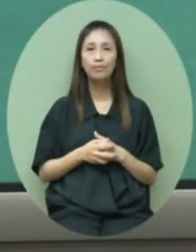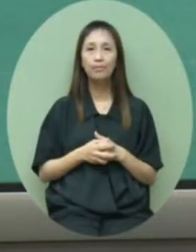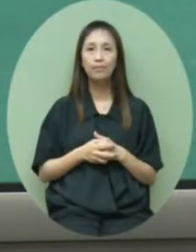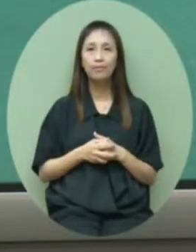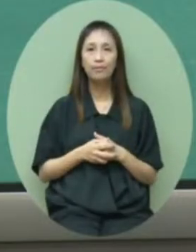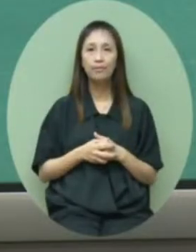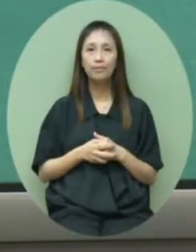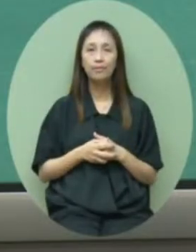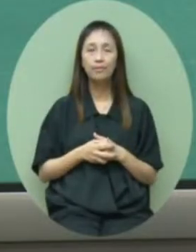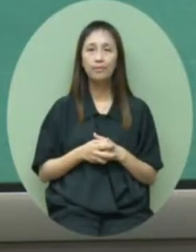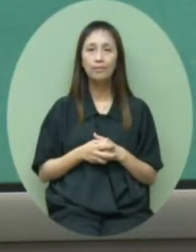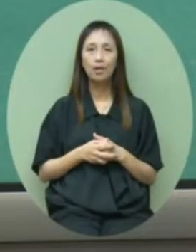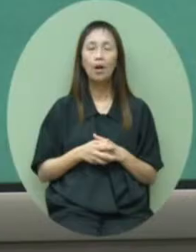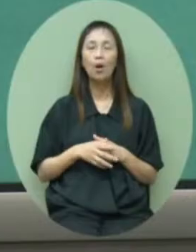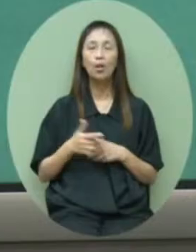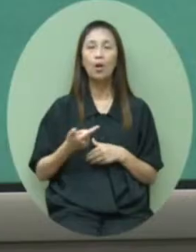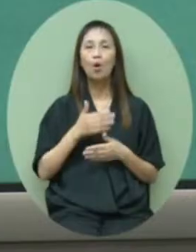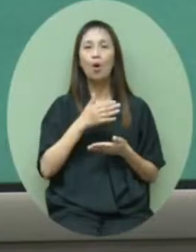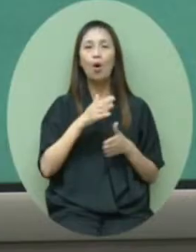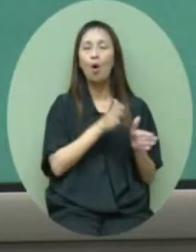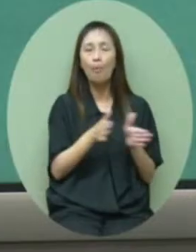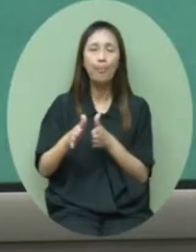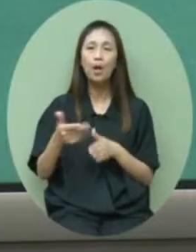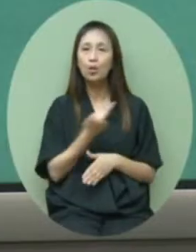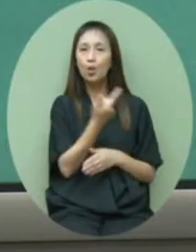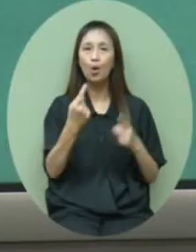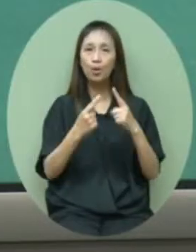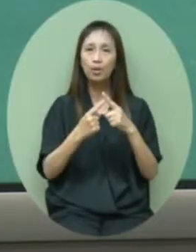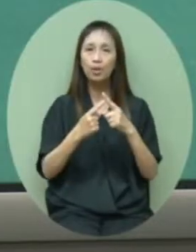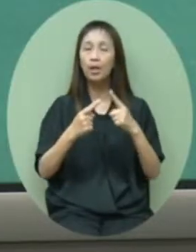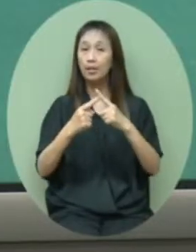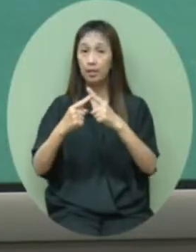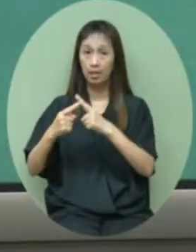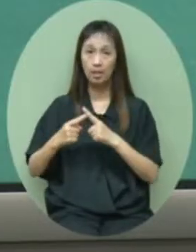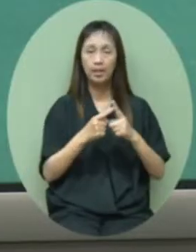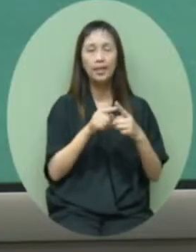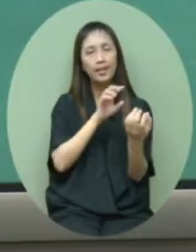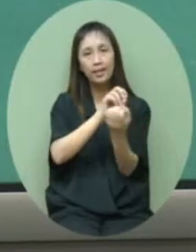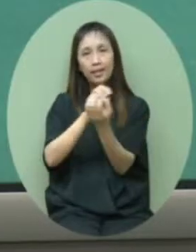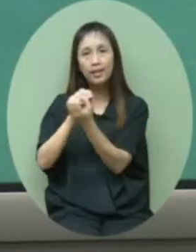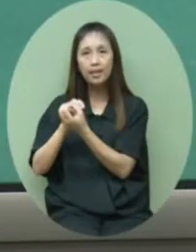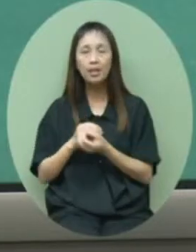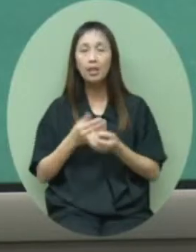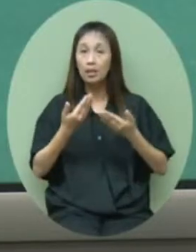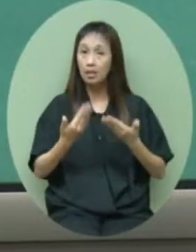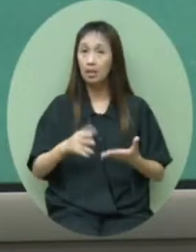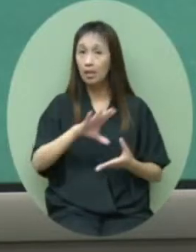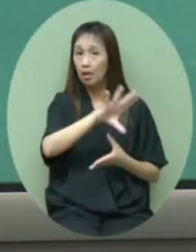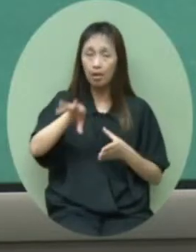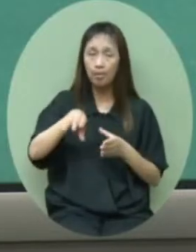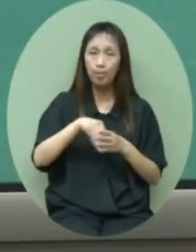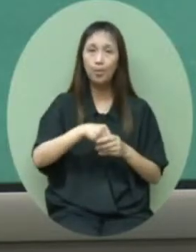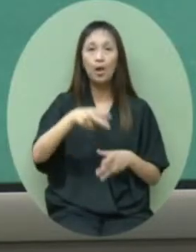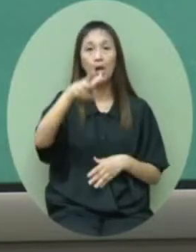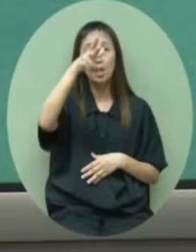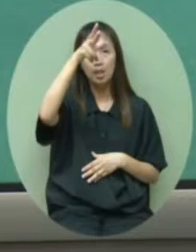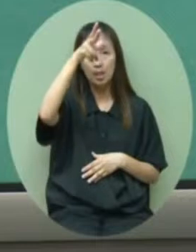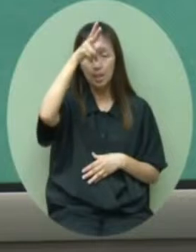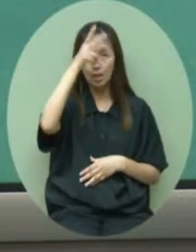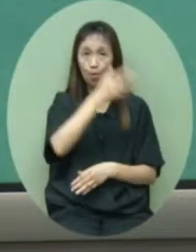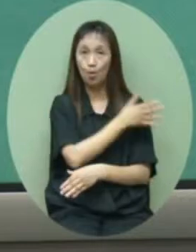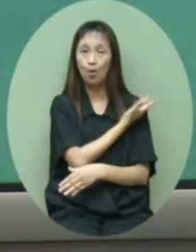this includes government officials, care teams, district council members, and